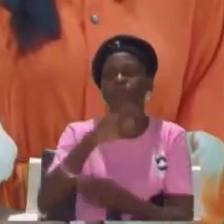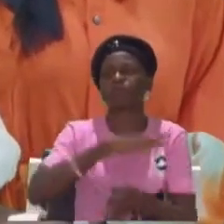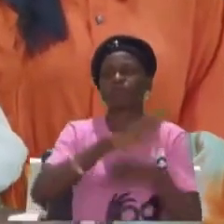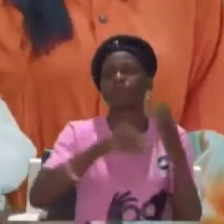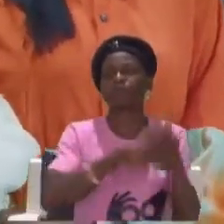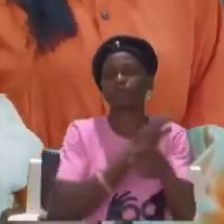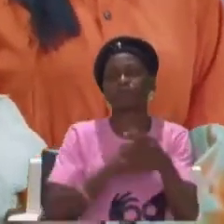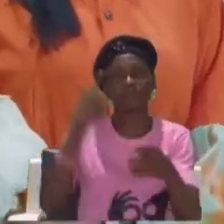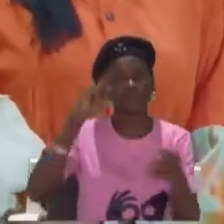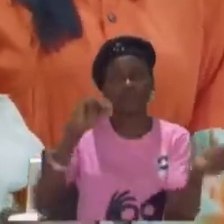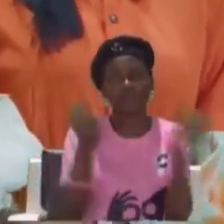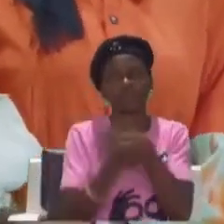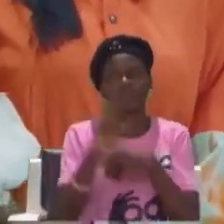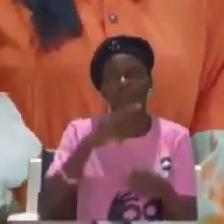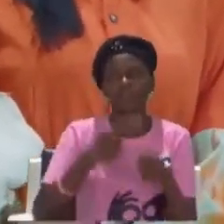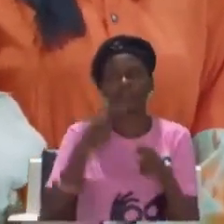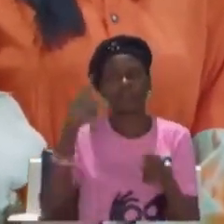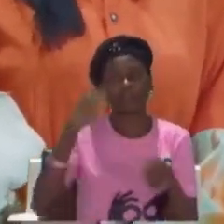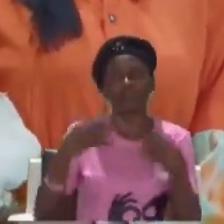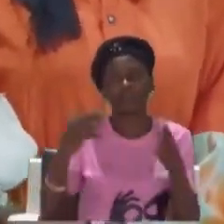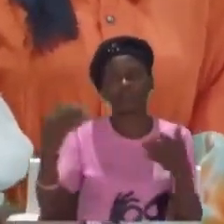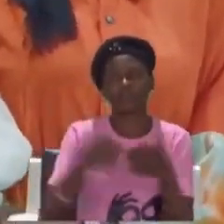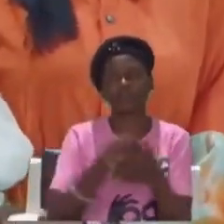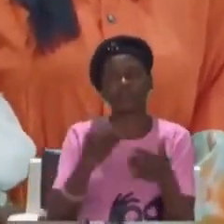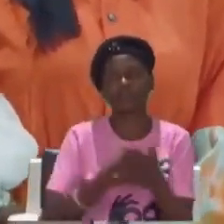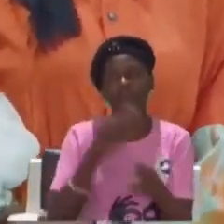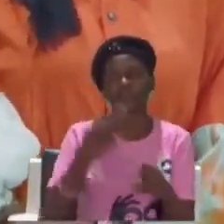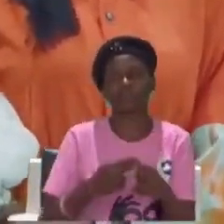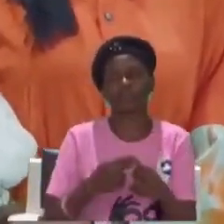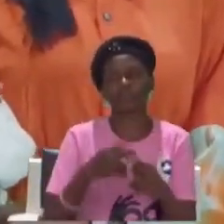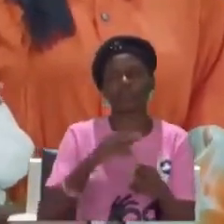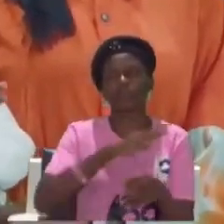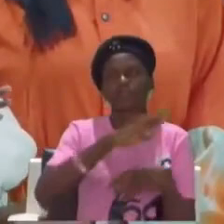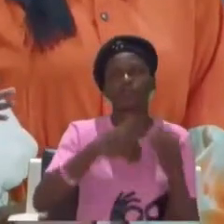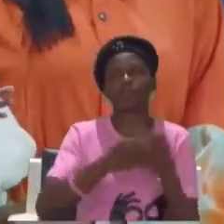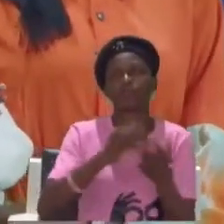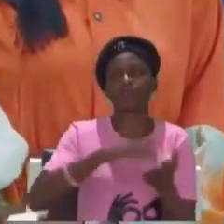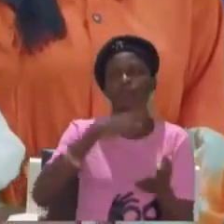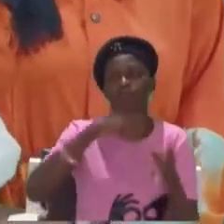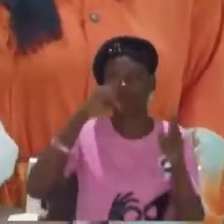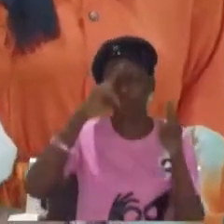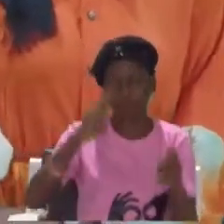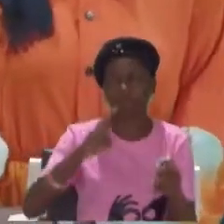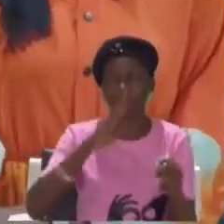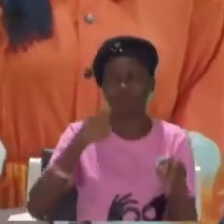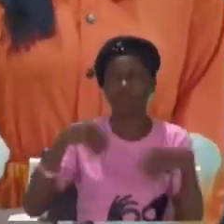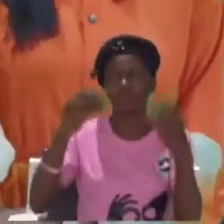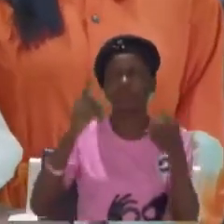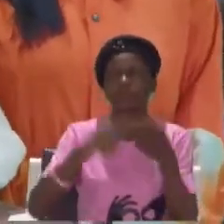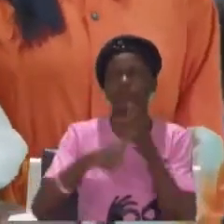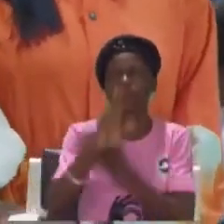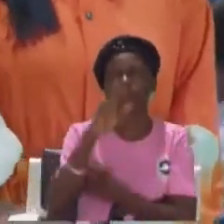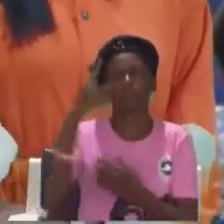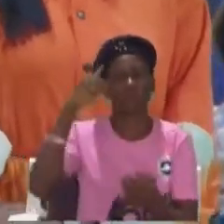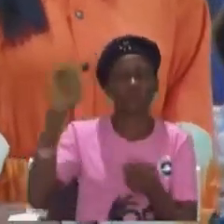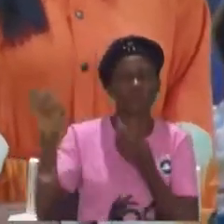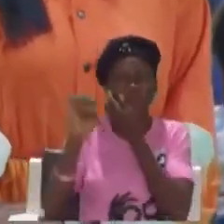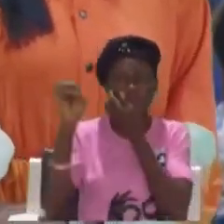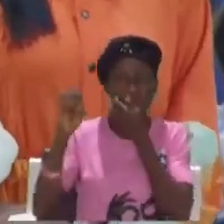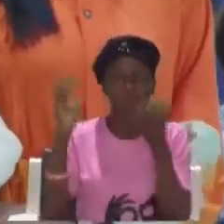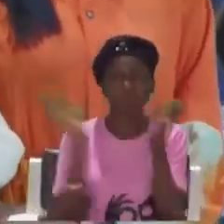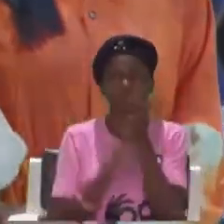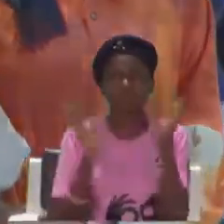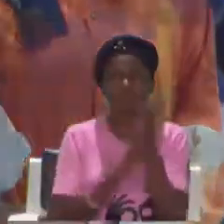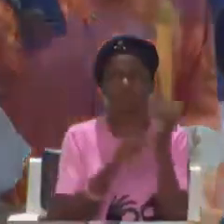changing our name, for giving us a new name. May all glory and honor be given to God forever. Praise the